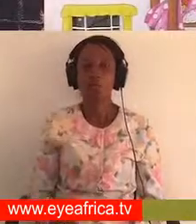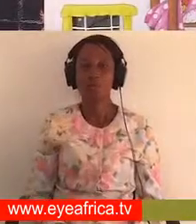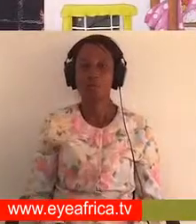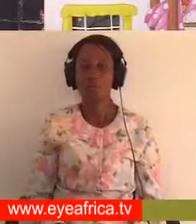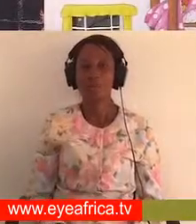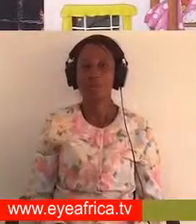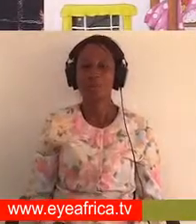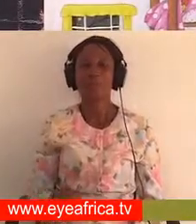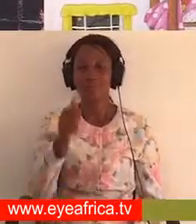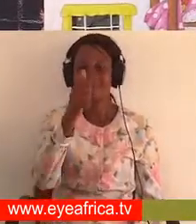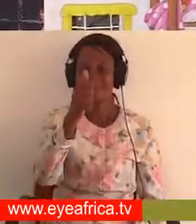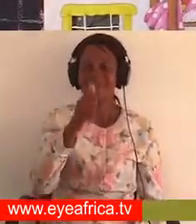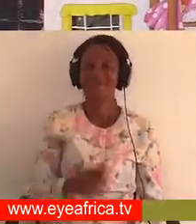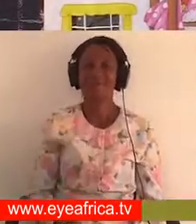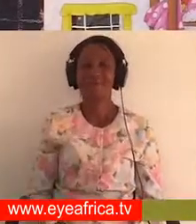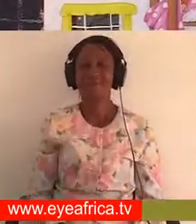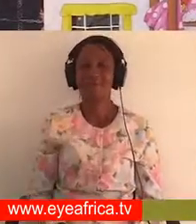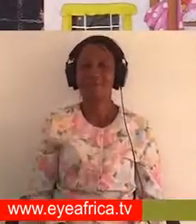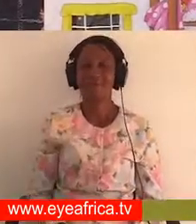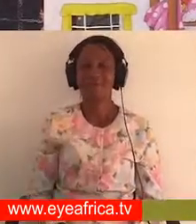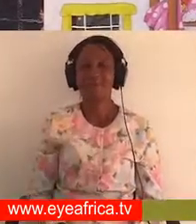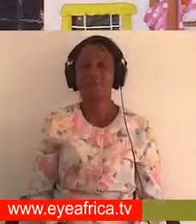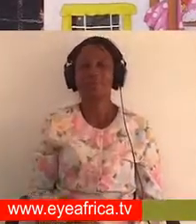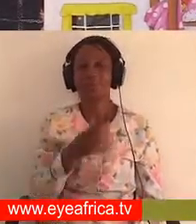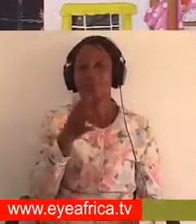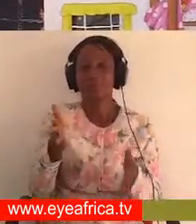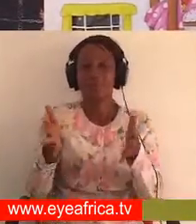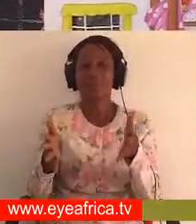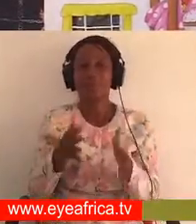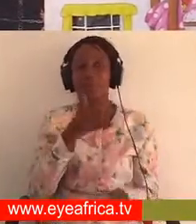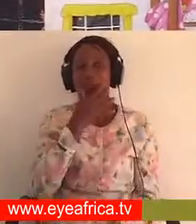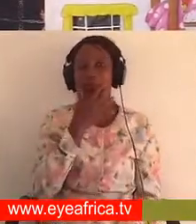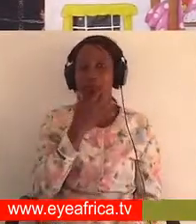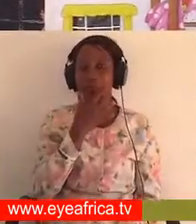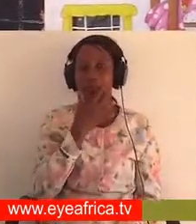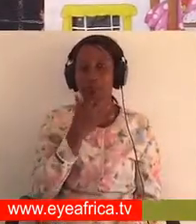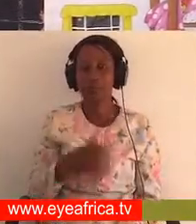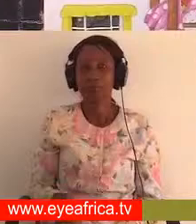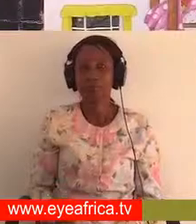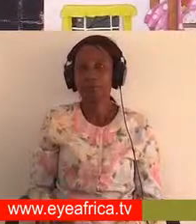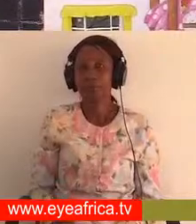Oh. Good. So now,